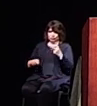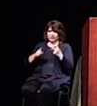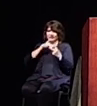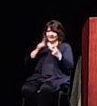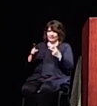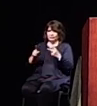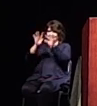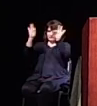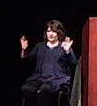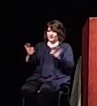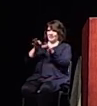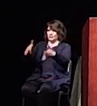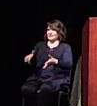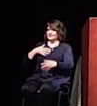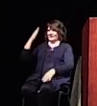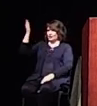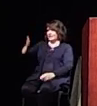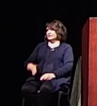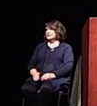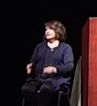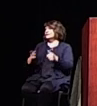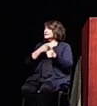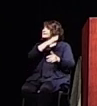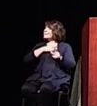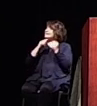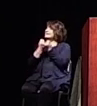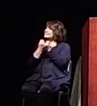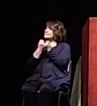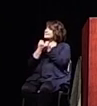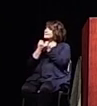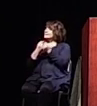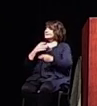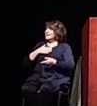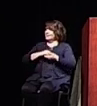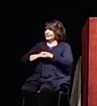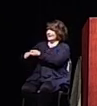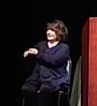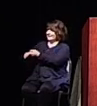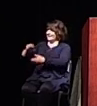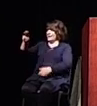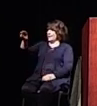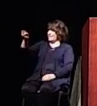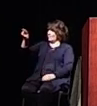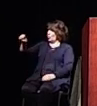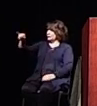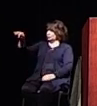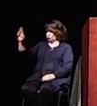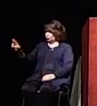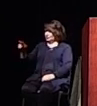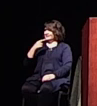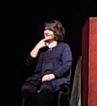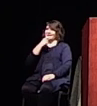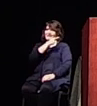of this talk. First of all, this is our editorial team, and my colleague, Dr. Eddie Moore Jr., who's in the middle, likes to say, this is what it looks